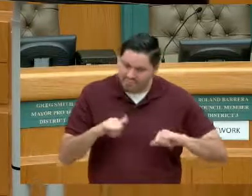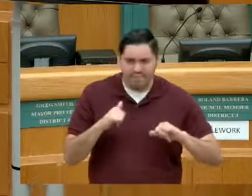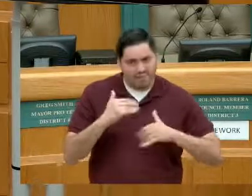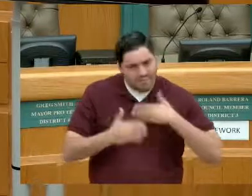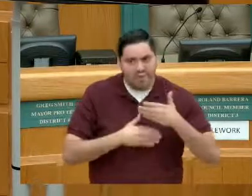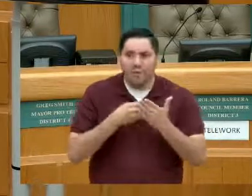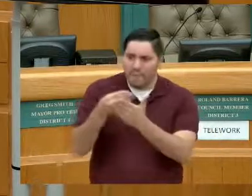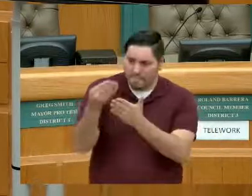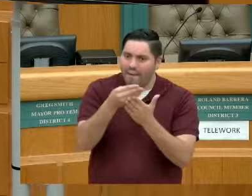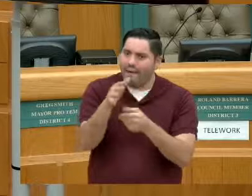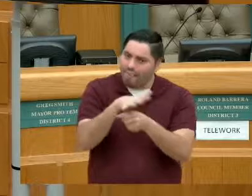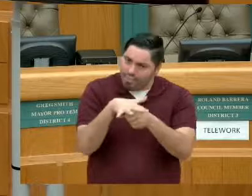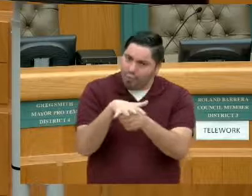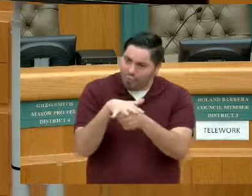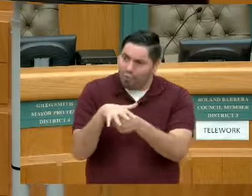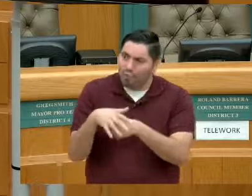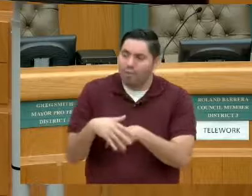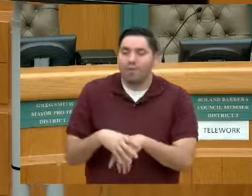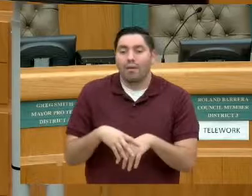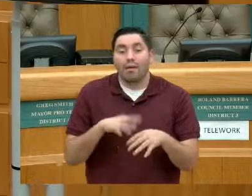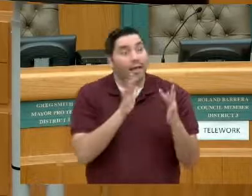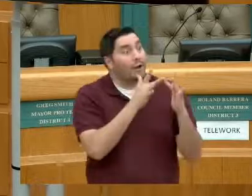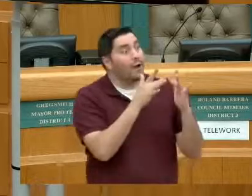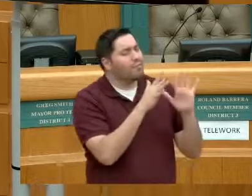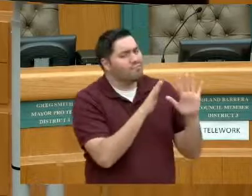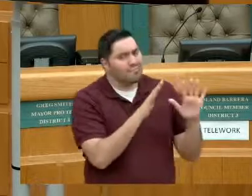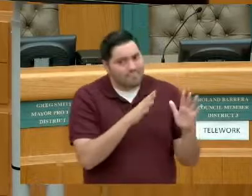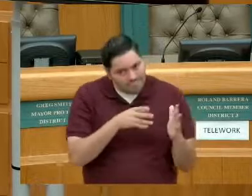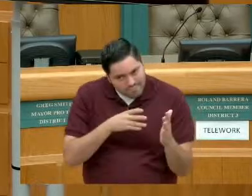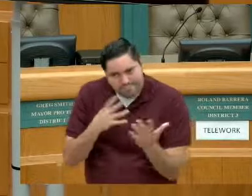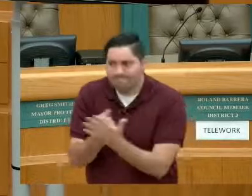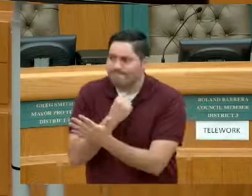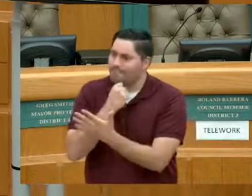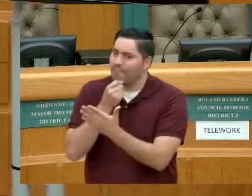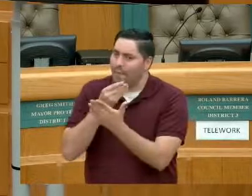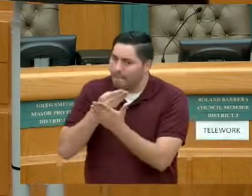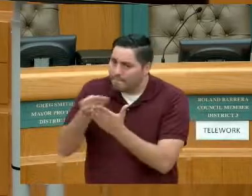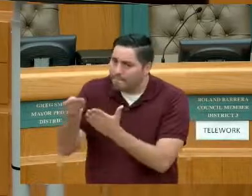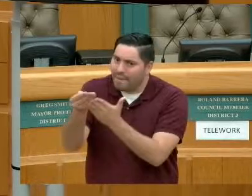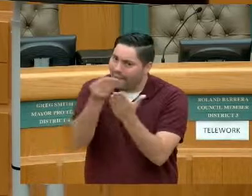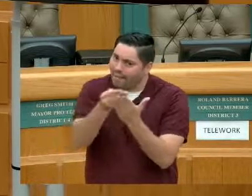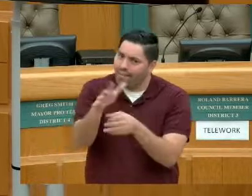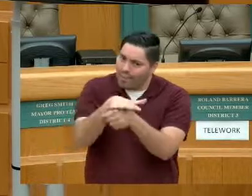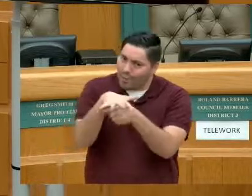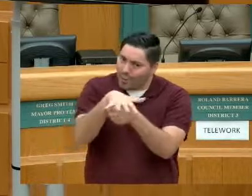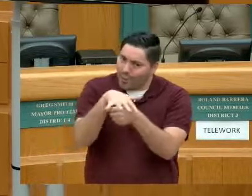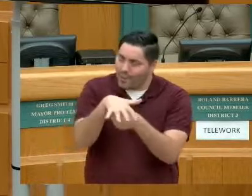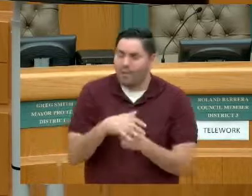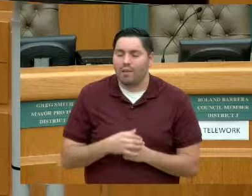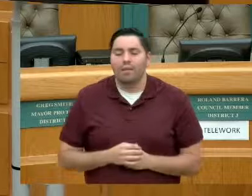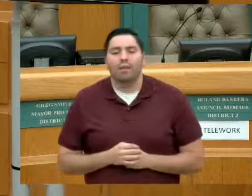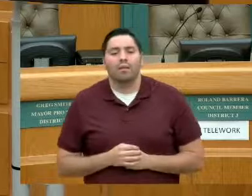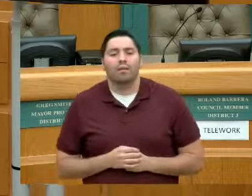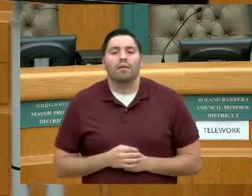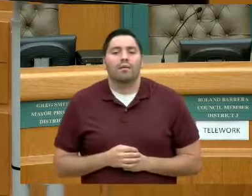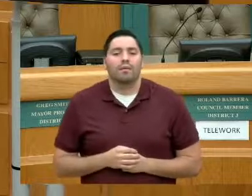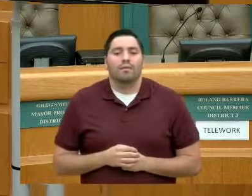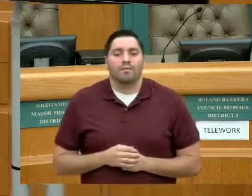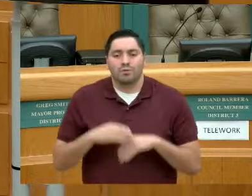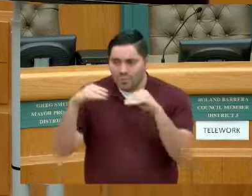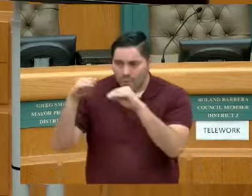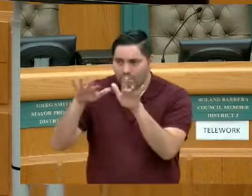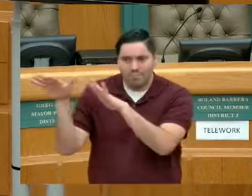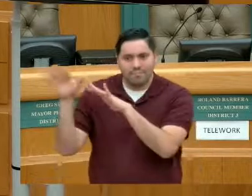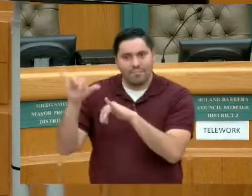stay the course. Go out and buy locally. Again, stay off the internet buying stuff. Go spend your